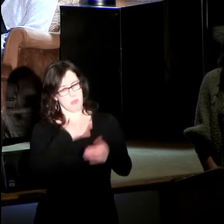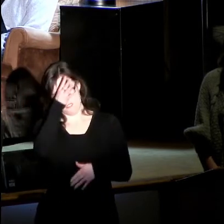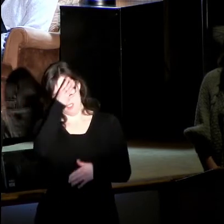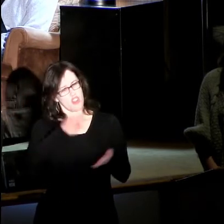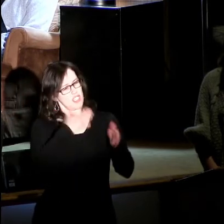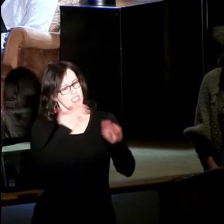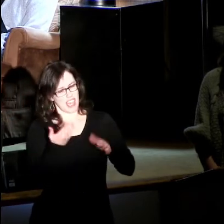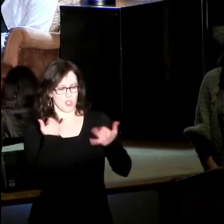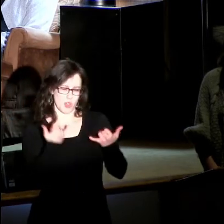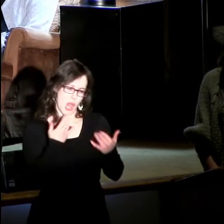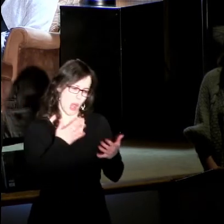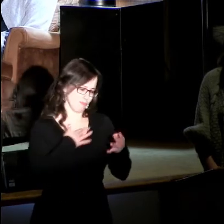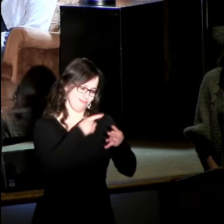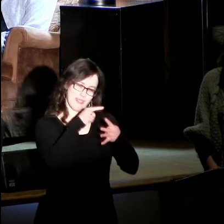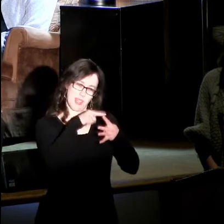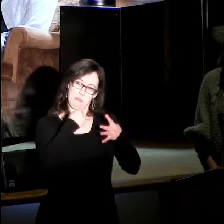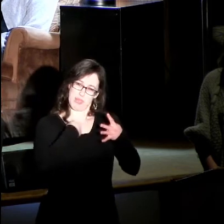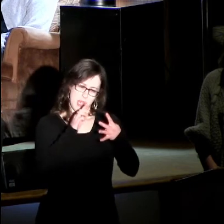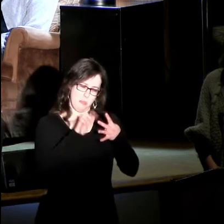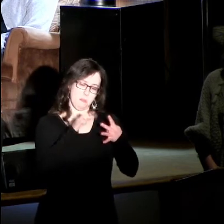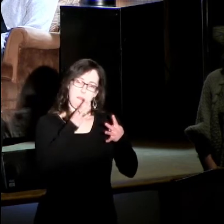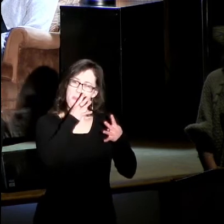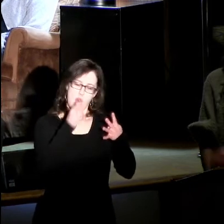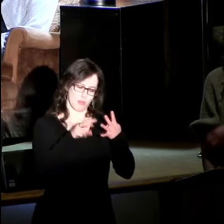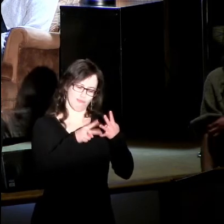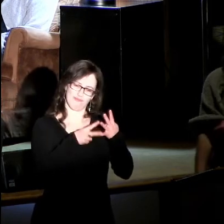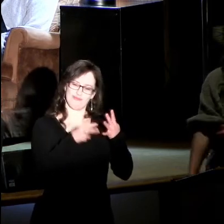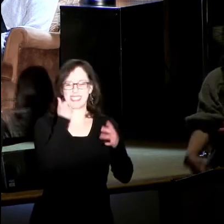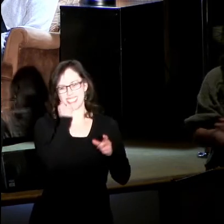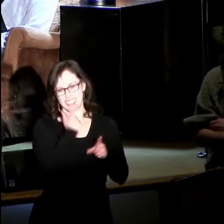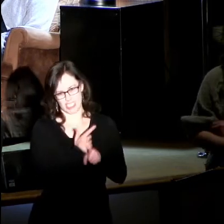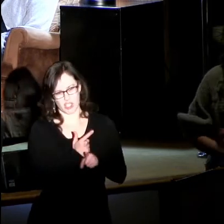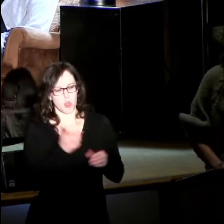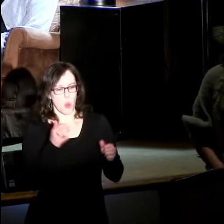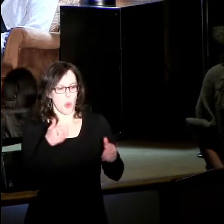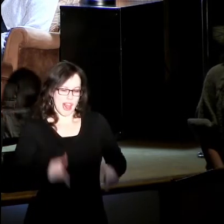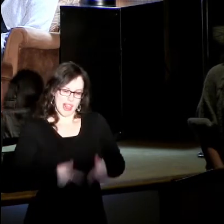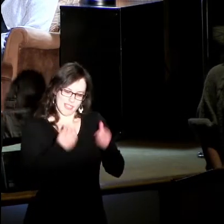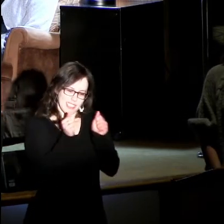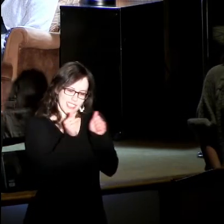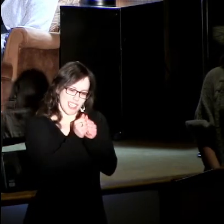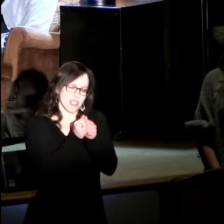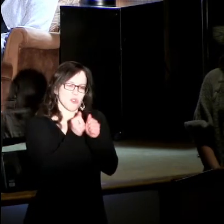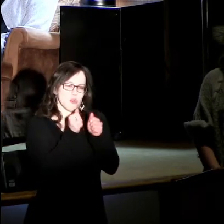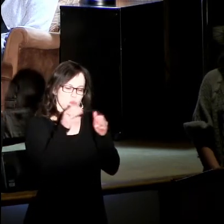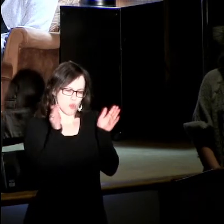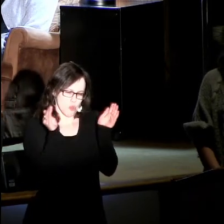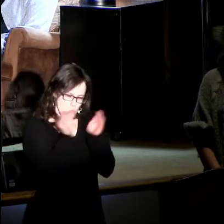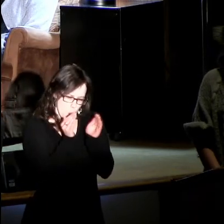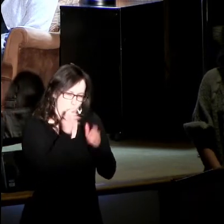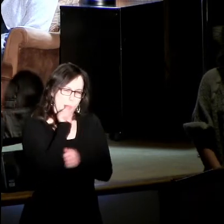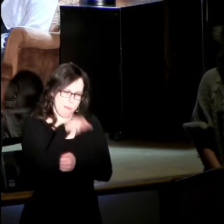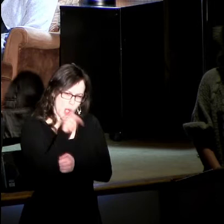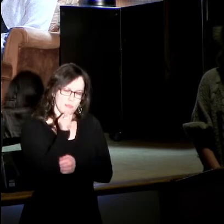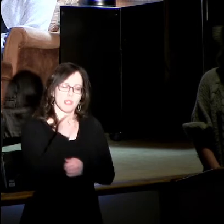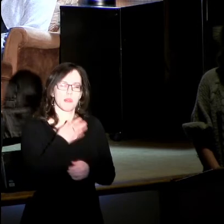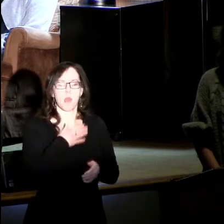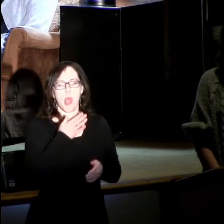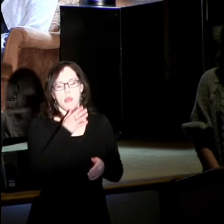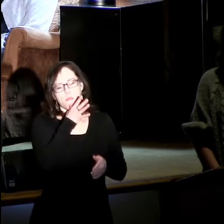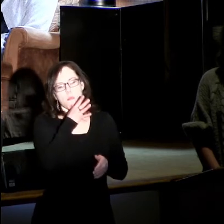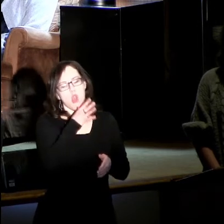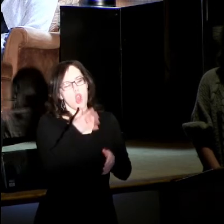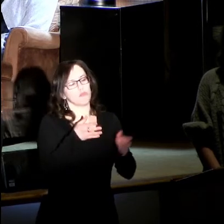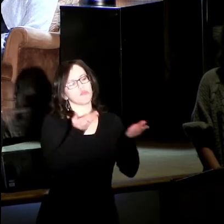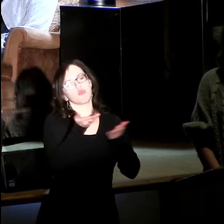my mom, and my two sisters. We lived in a tiny apartment not too far from the local diner where Mom worked as a waitress. Things were a whole lot